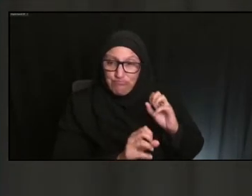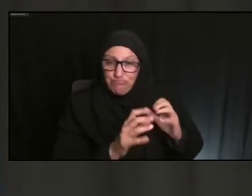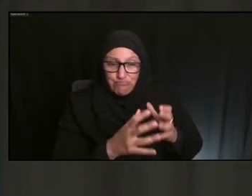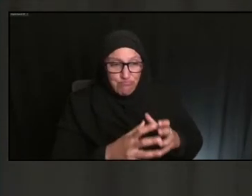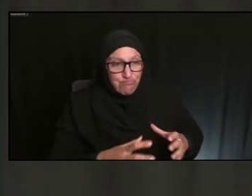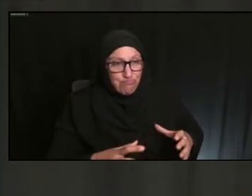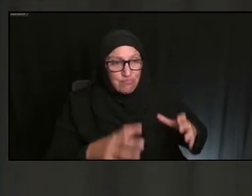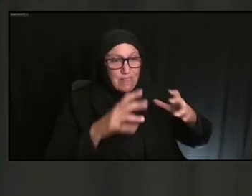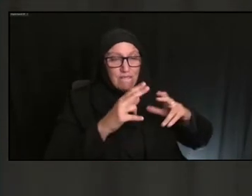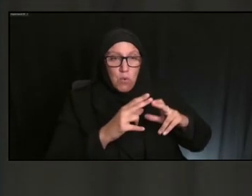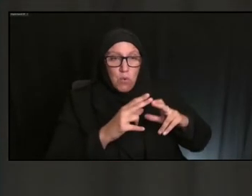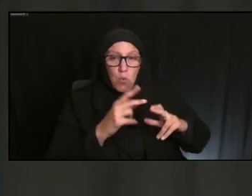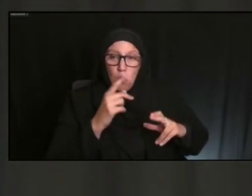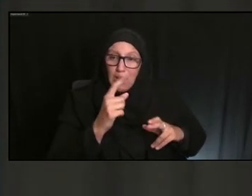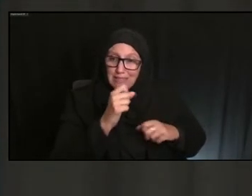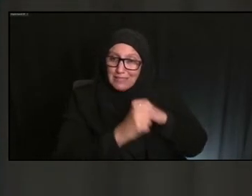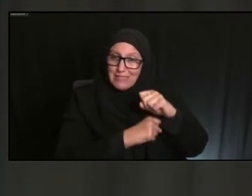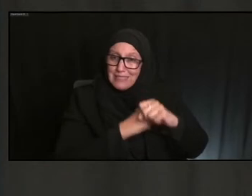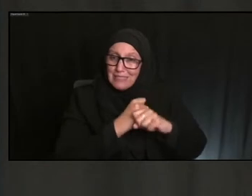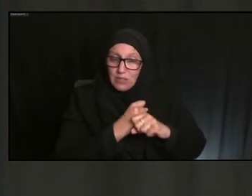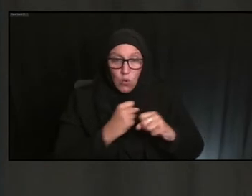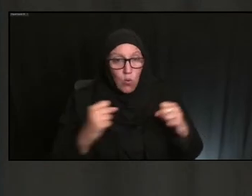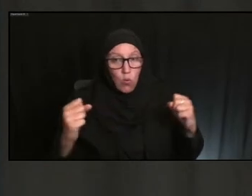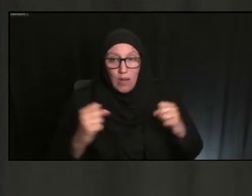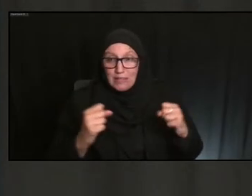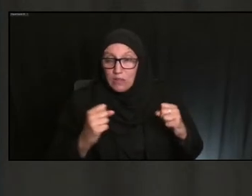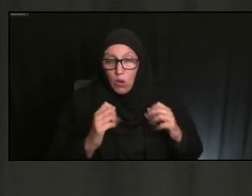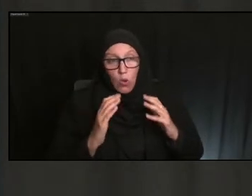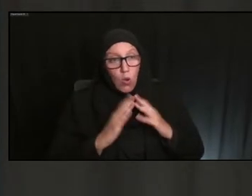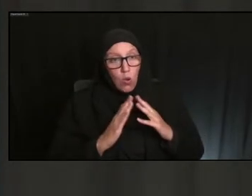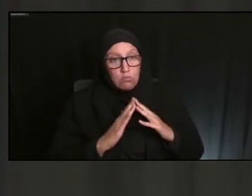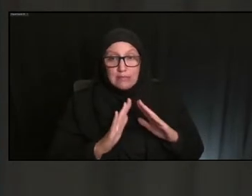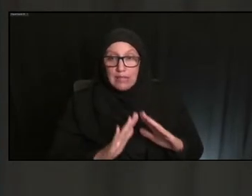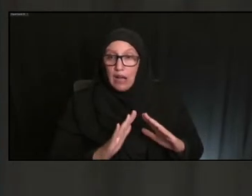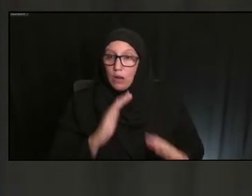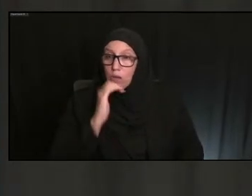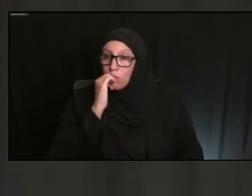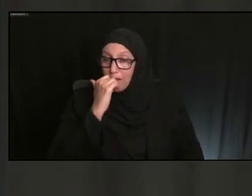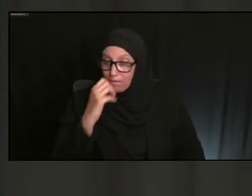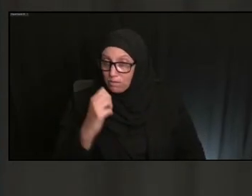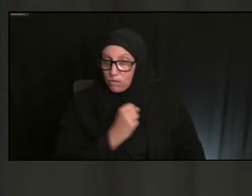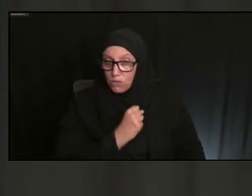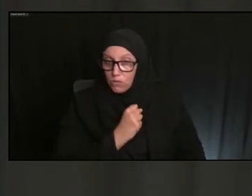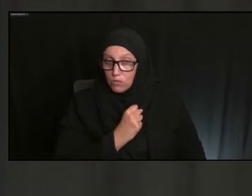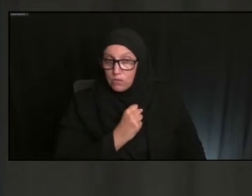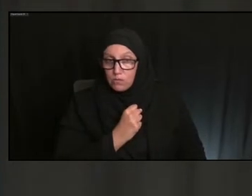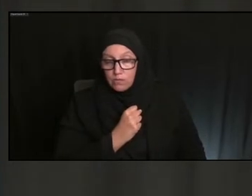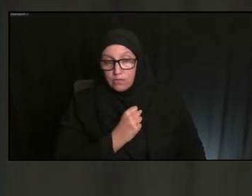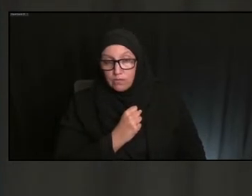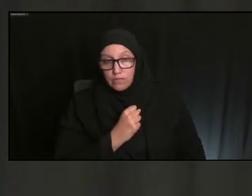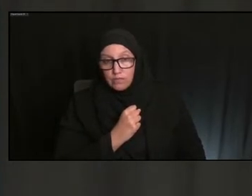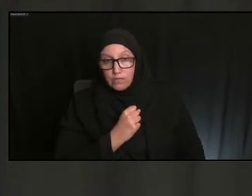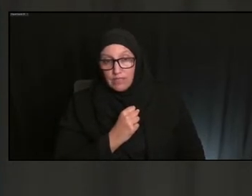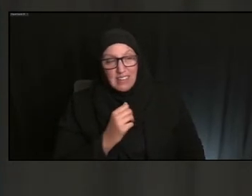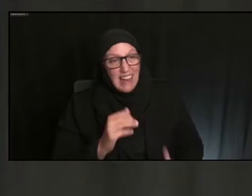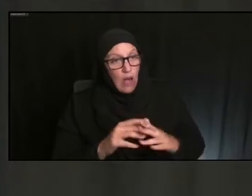in winter we didn't really work. Everyone stayed at home and got warm. Now we're out here in winter, you know, we're all